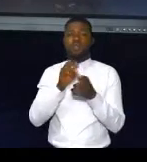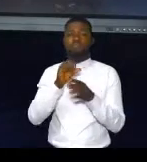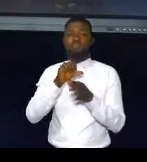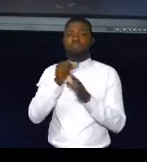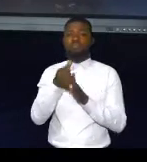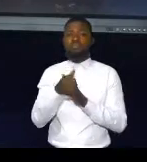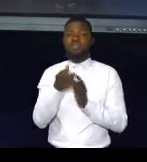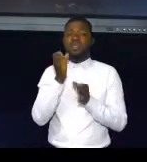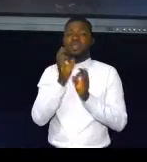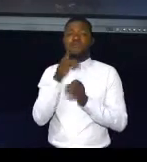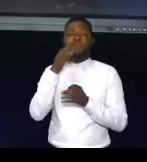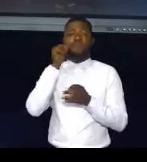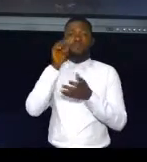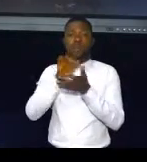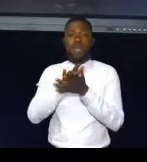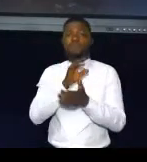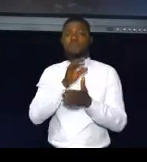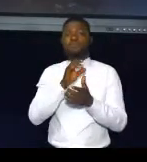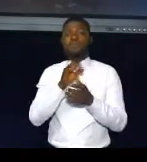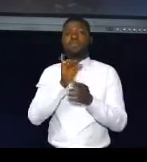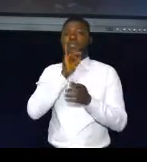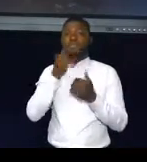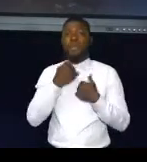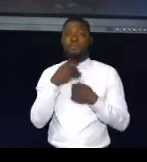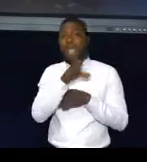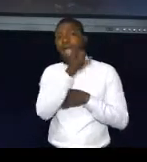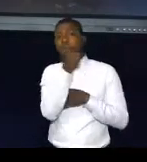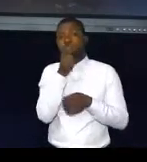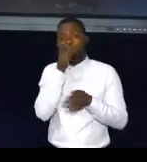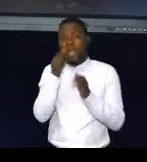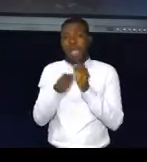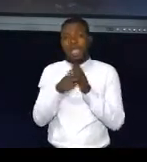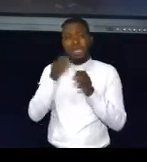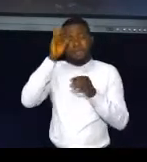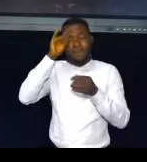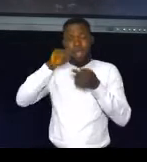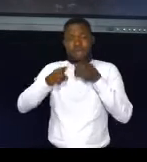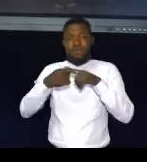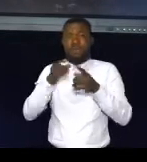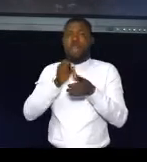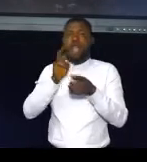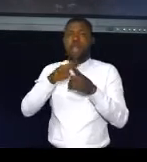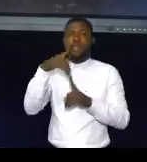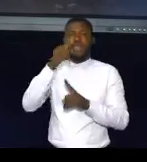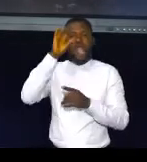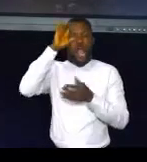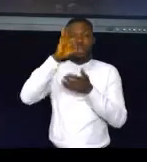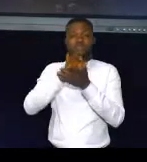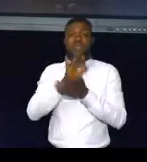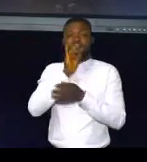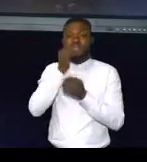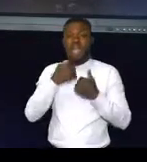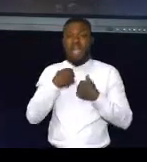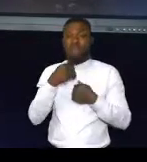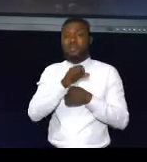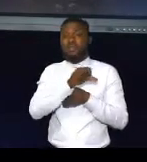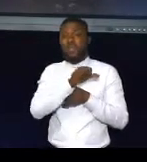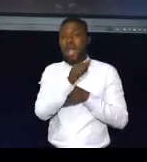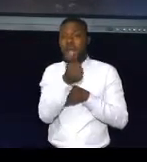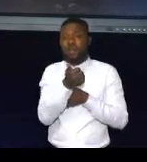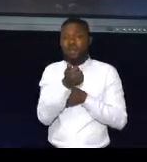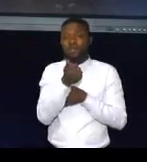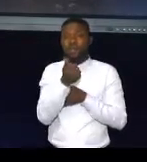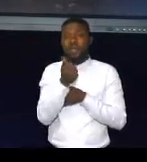if either the wife is having an extramarital affair with other men, or the husband is